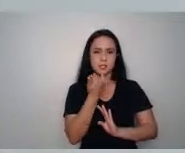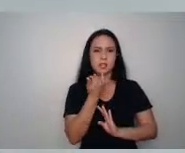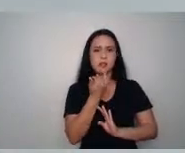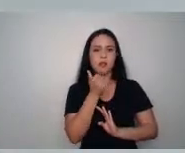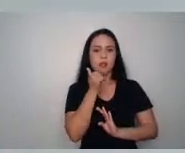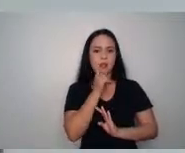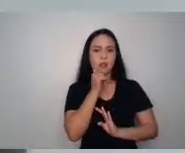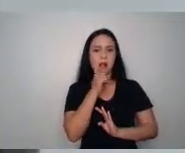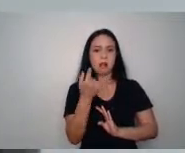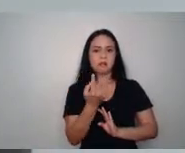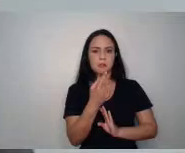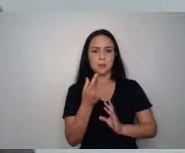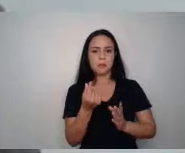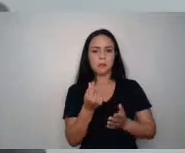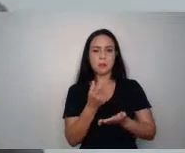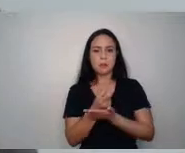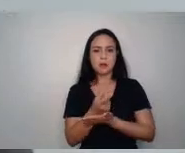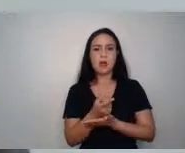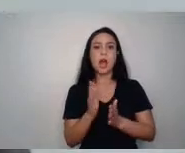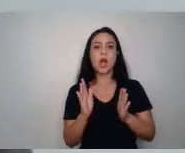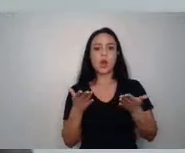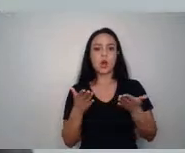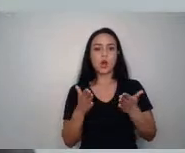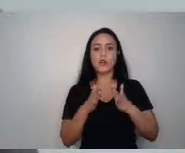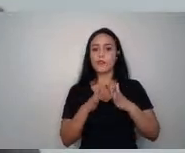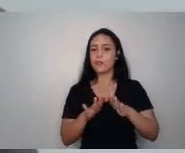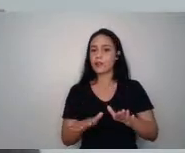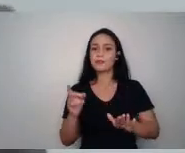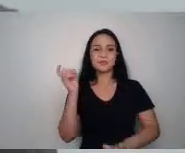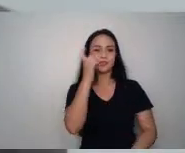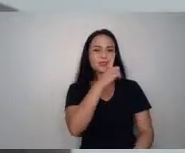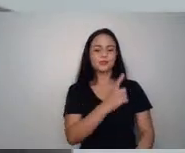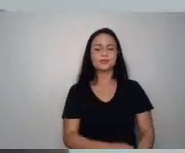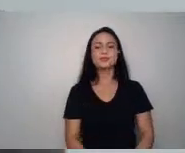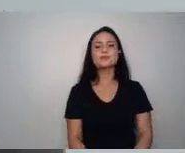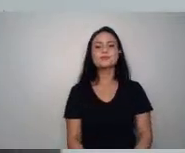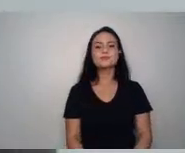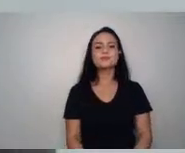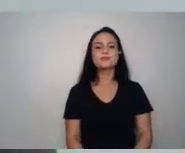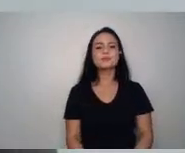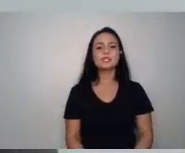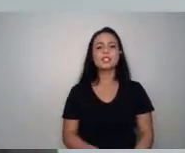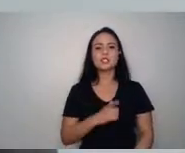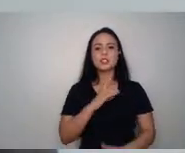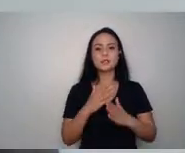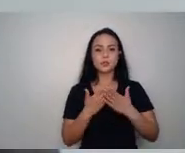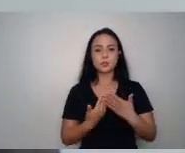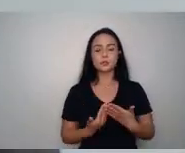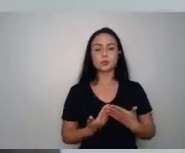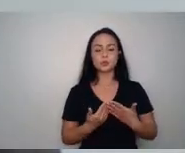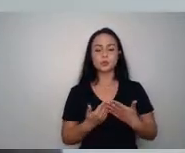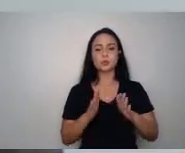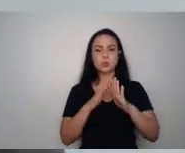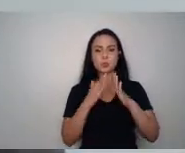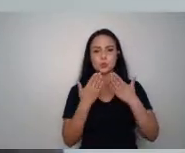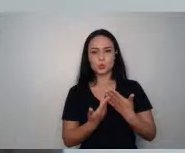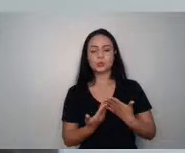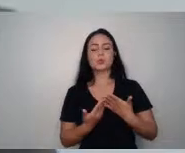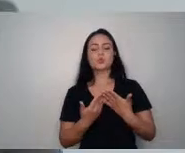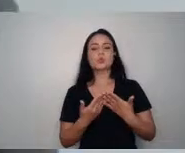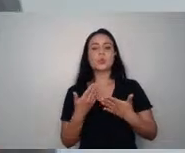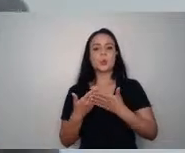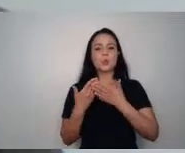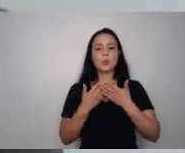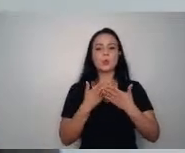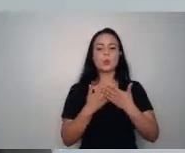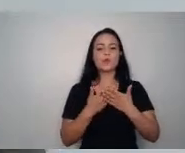the husband died, she would get the pension. And nowadays it's going to be a lot harder. And I